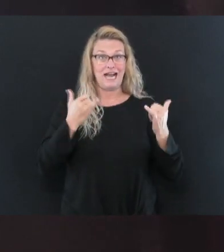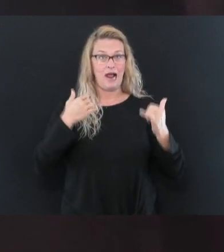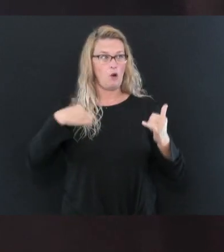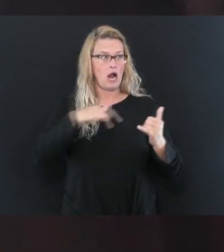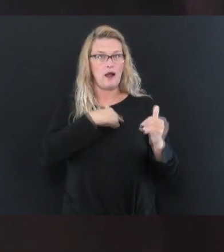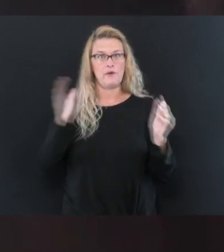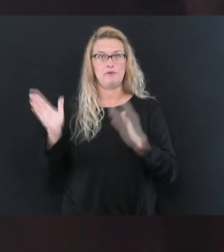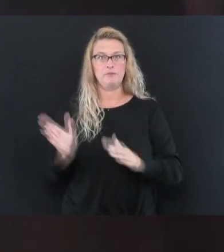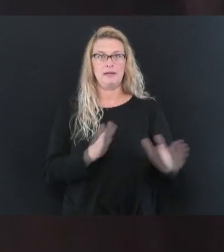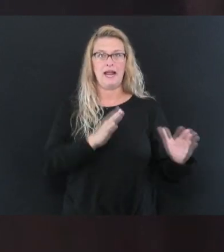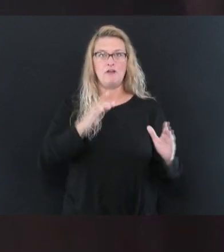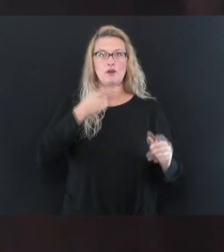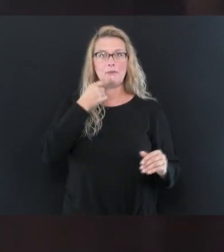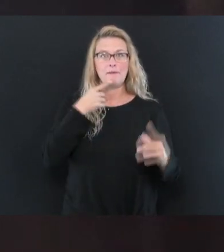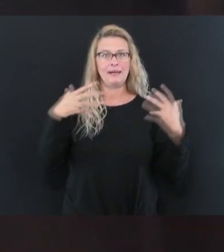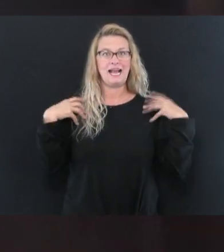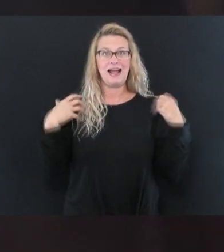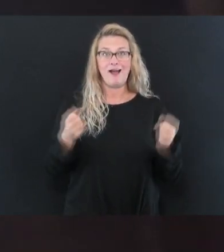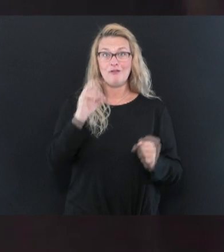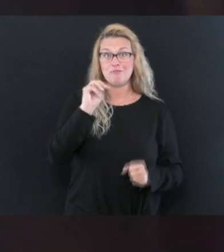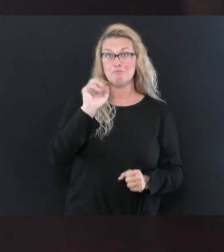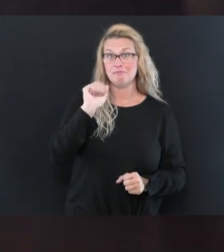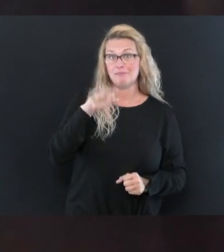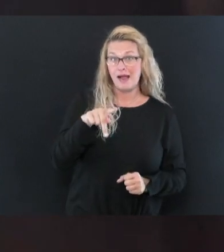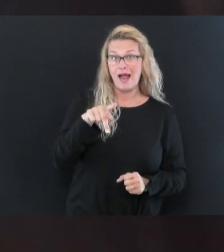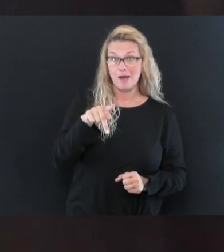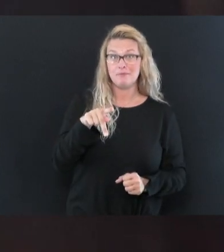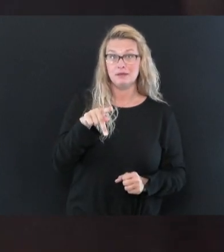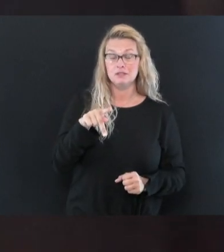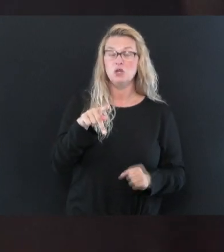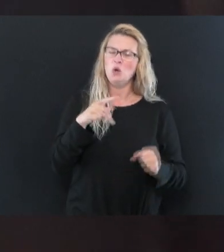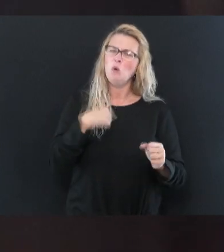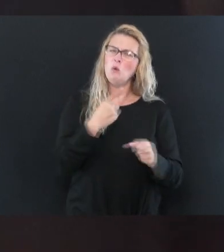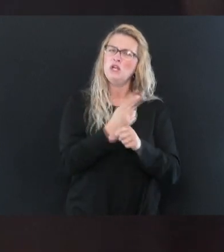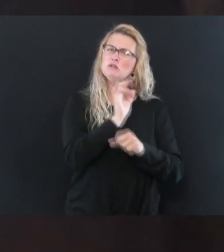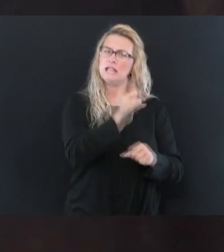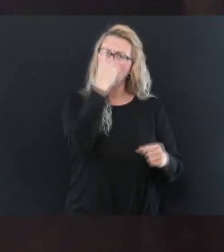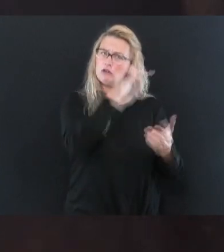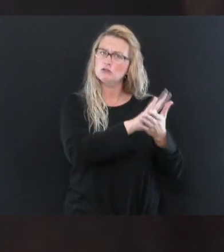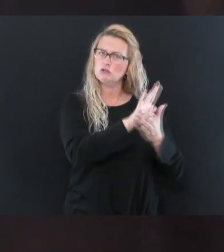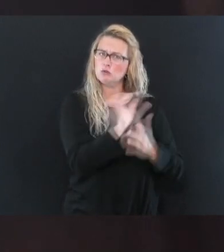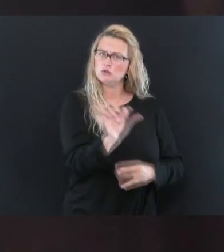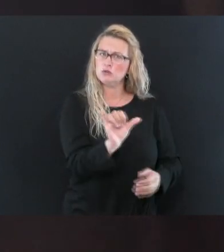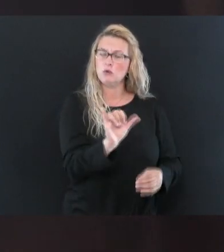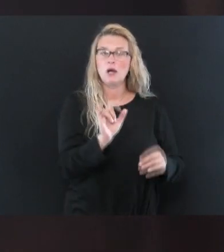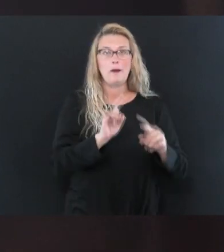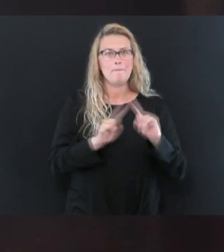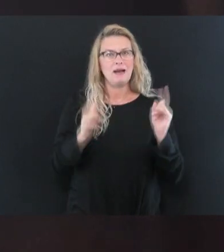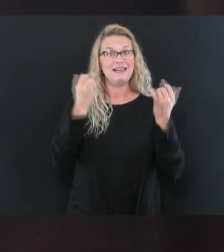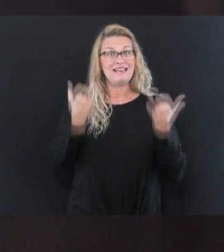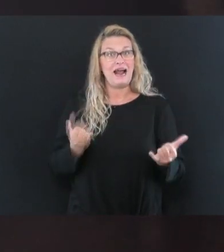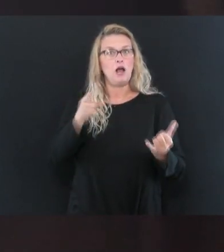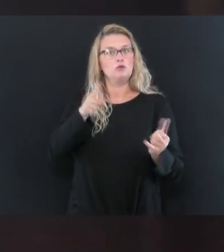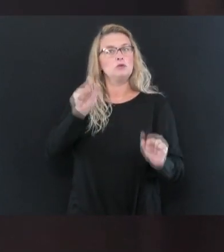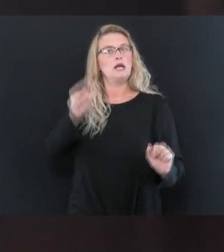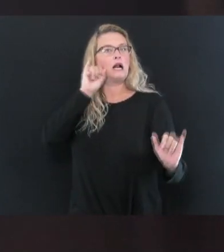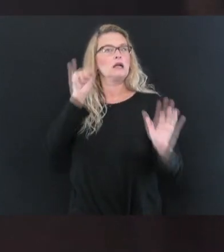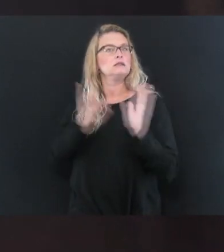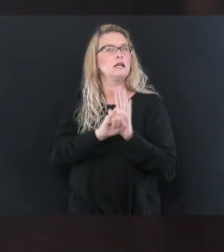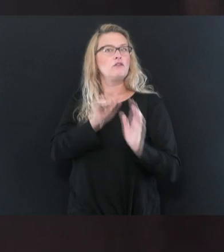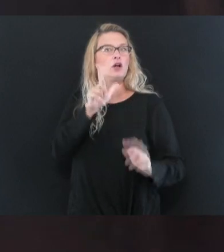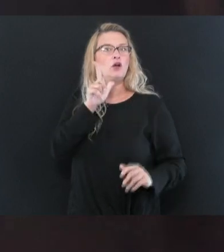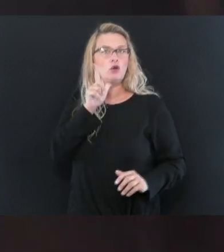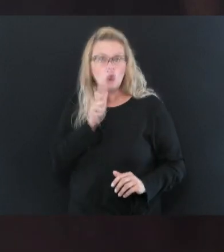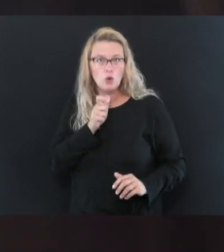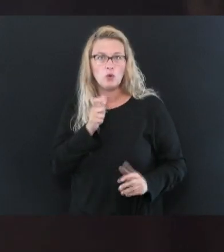the public health map, which also is used for the schools, is to be able to identify who